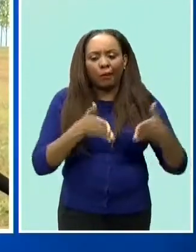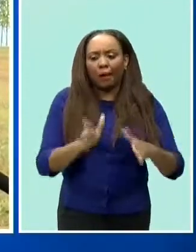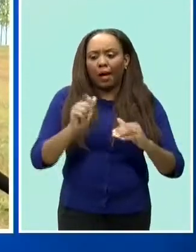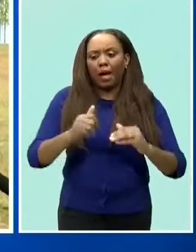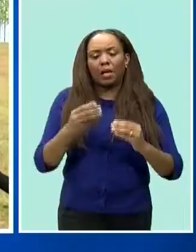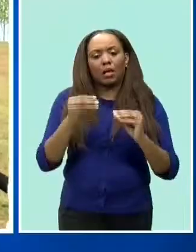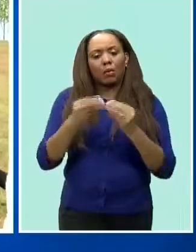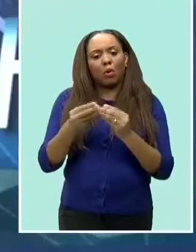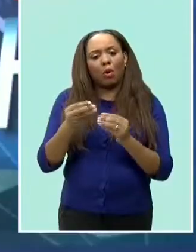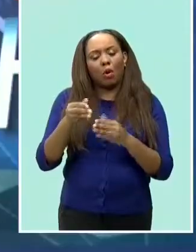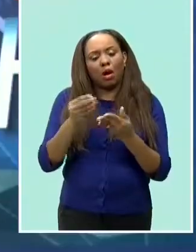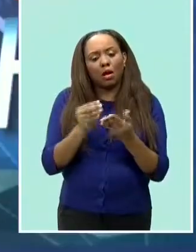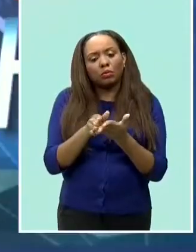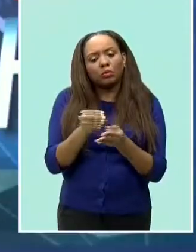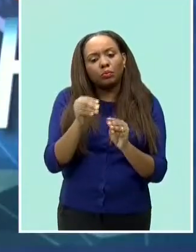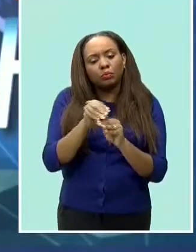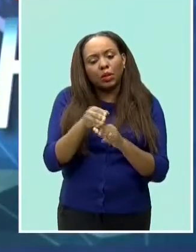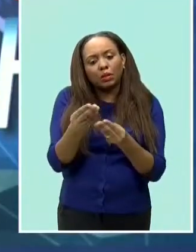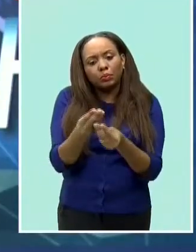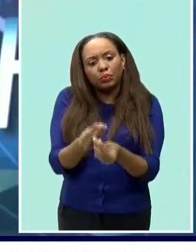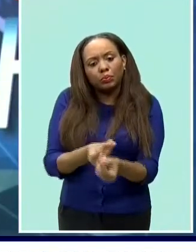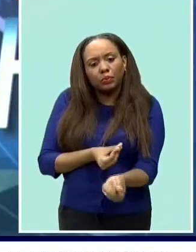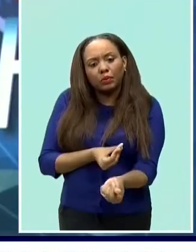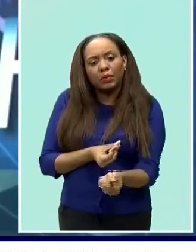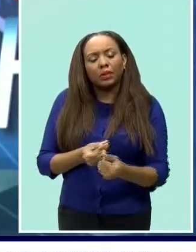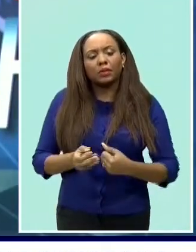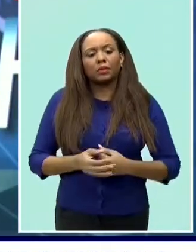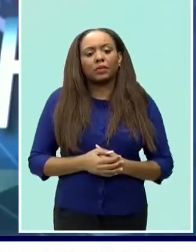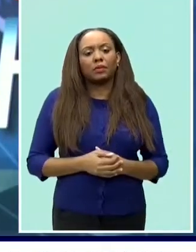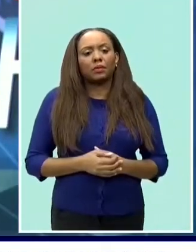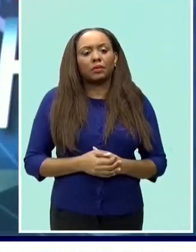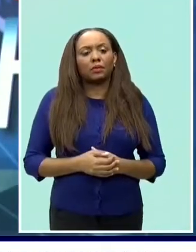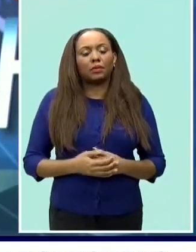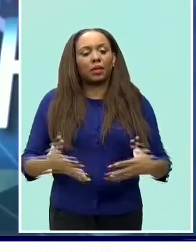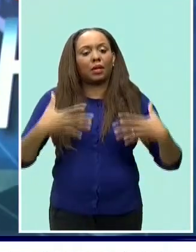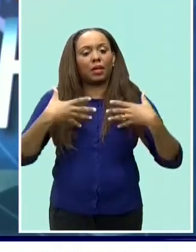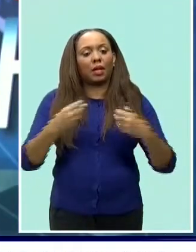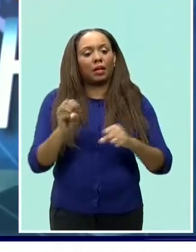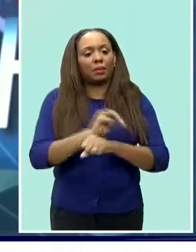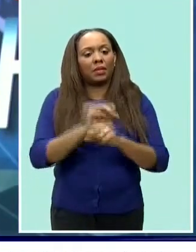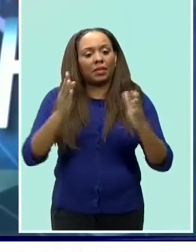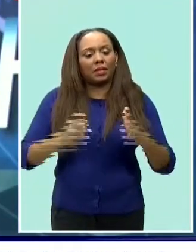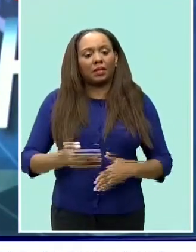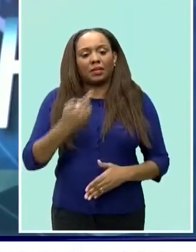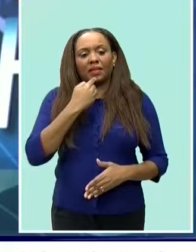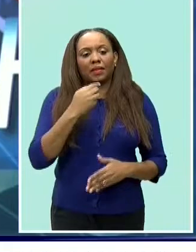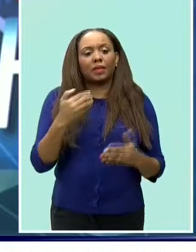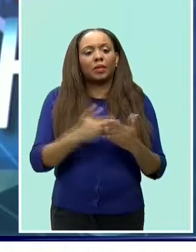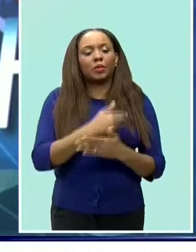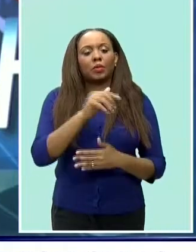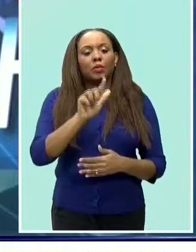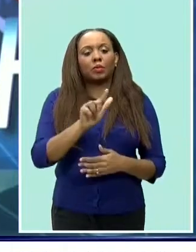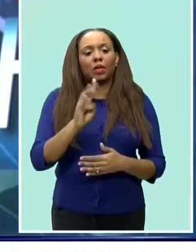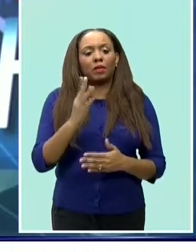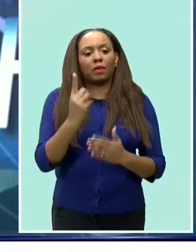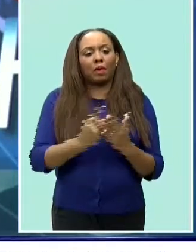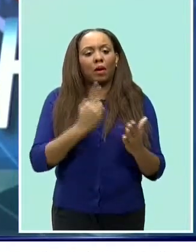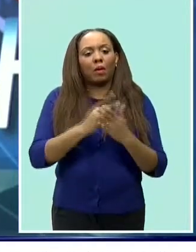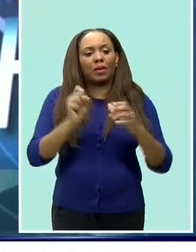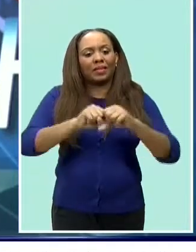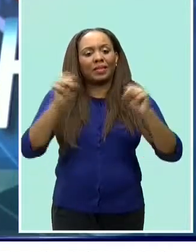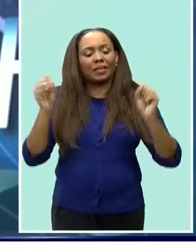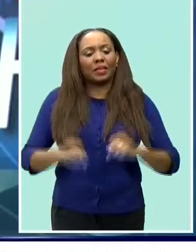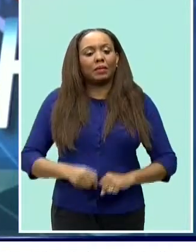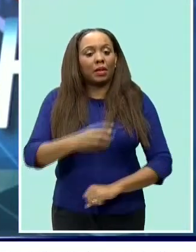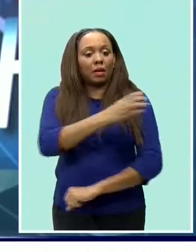that have been buckling. Health Minister Lieutenant Colonel Jeffrey Bostic says the new 24-hour system at the Winston Scott Polyclinic